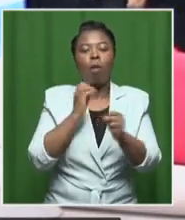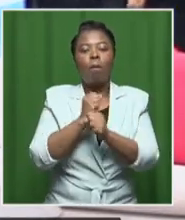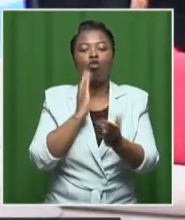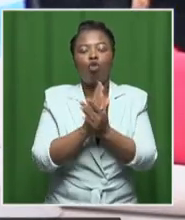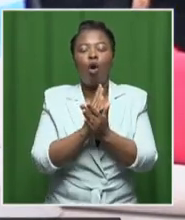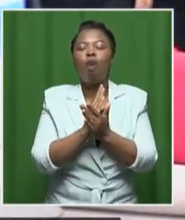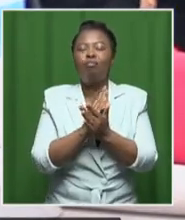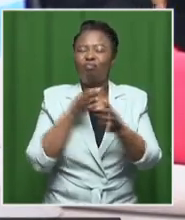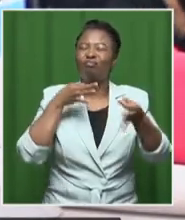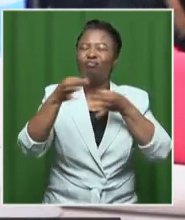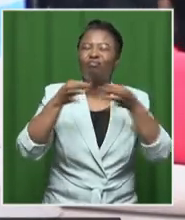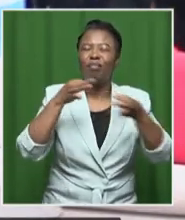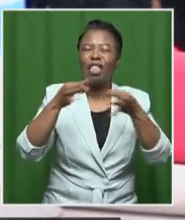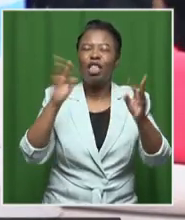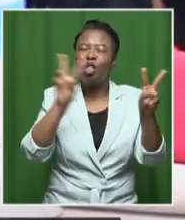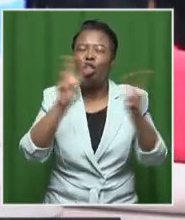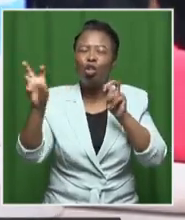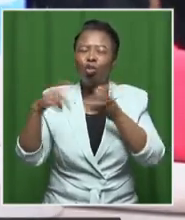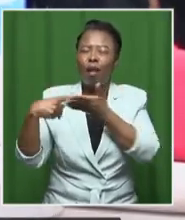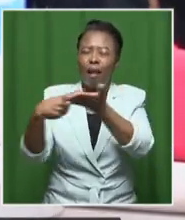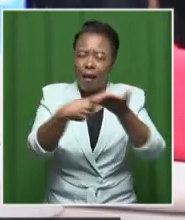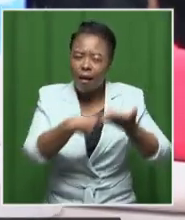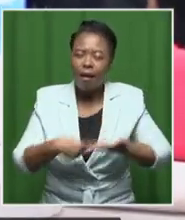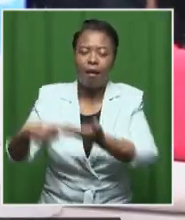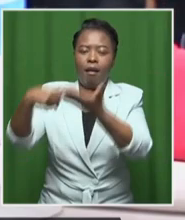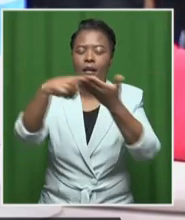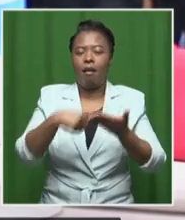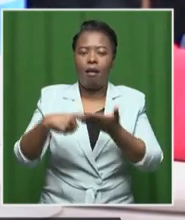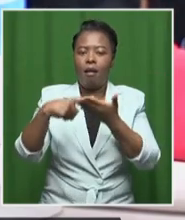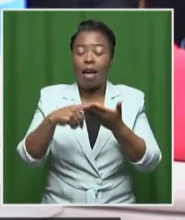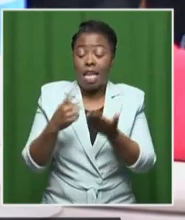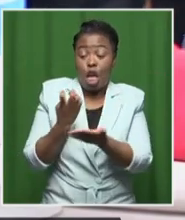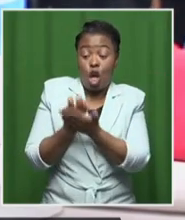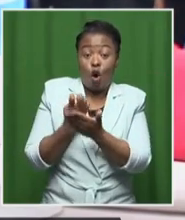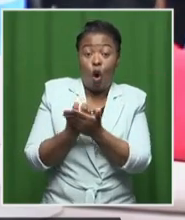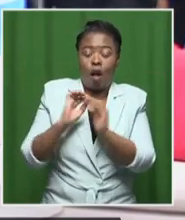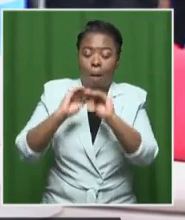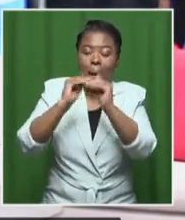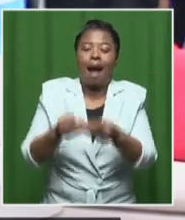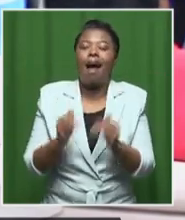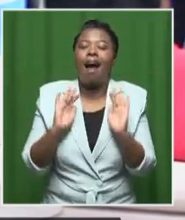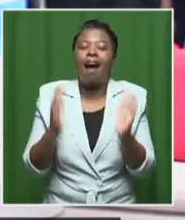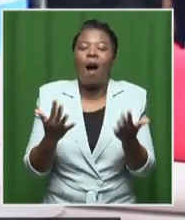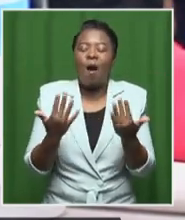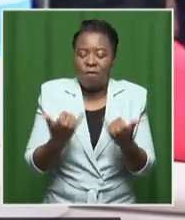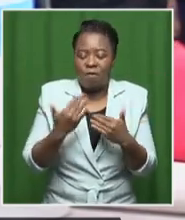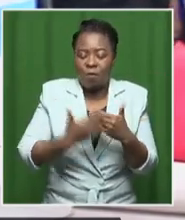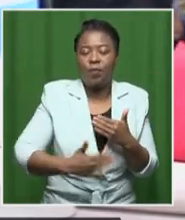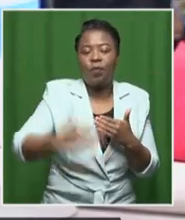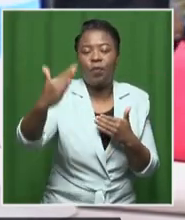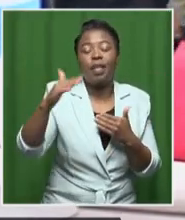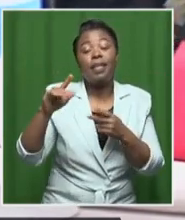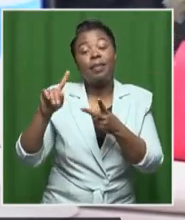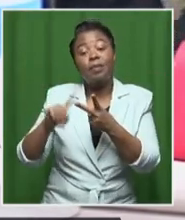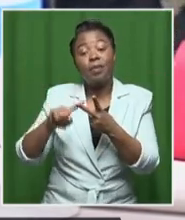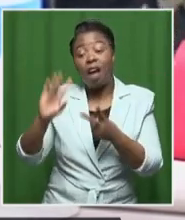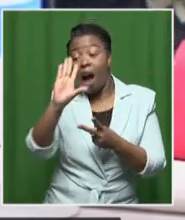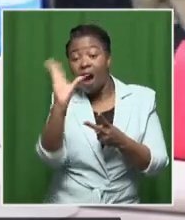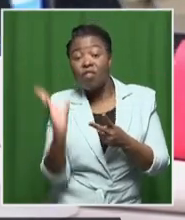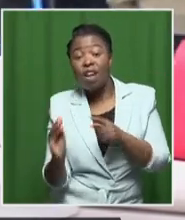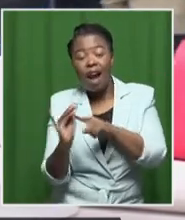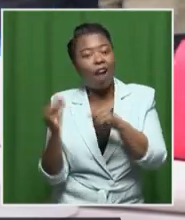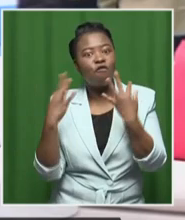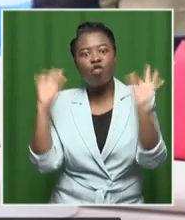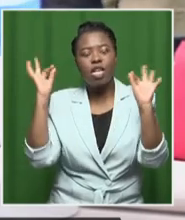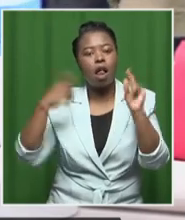issues out, ventilate issues out that will safeguard the economies of this bloc going forward. Africa Free Continental Trade Area, Tsepo mentioning